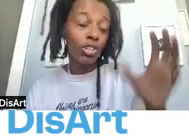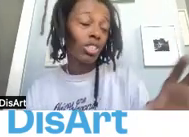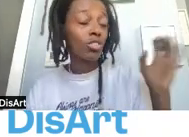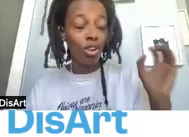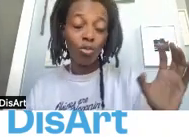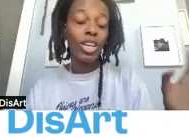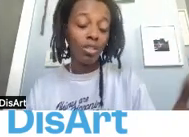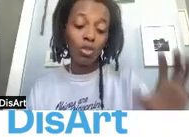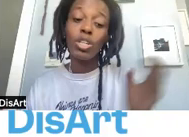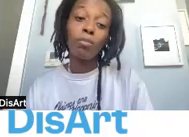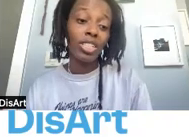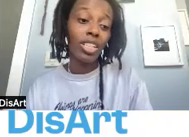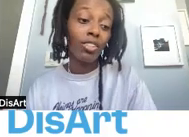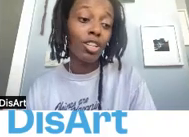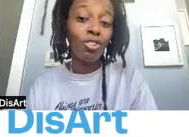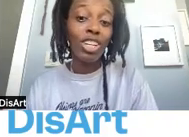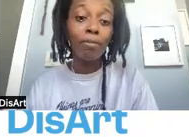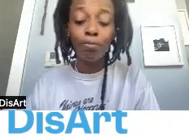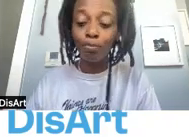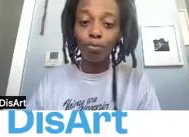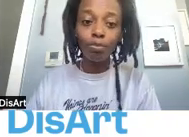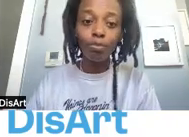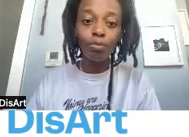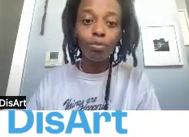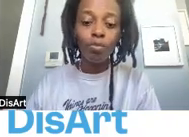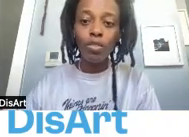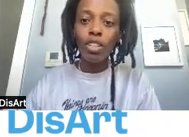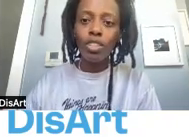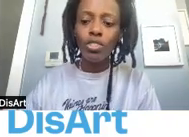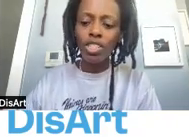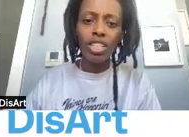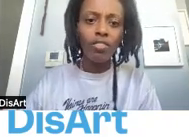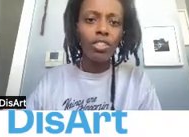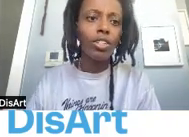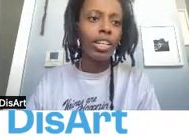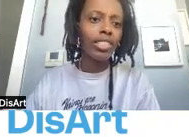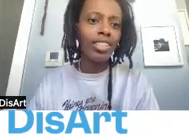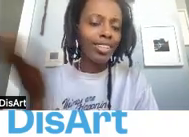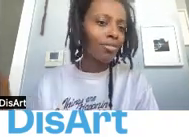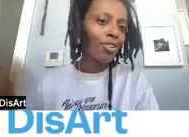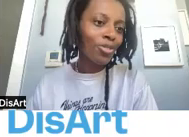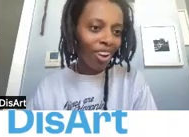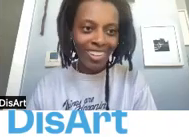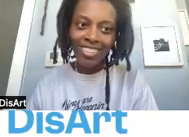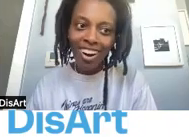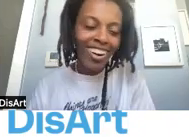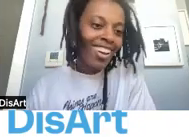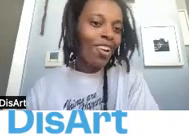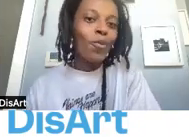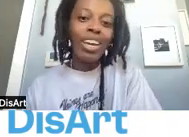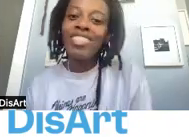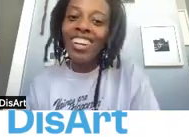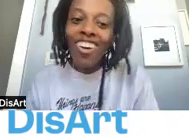really focuses on the ways in which we can bring together community. So just to give you an idea of who the artists